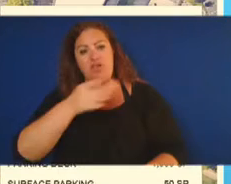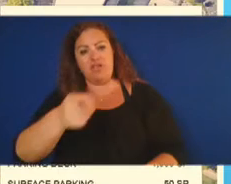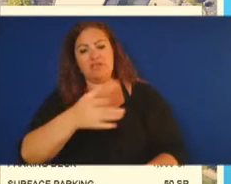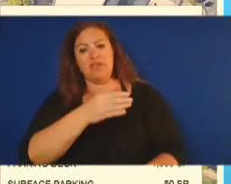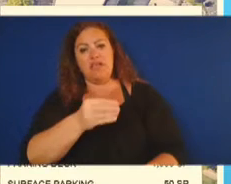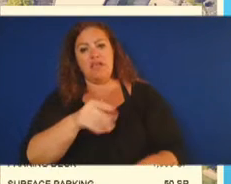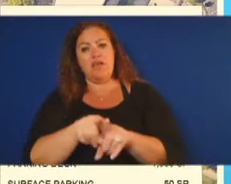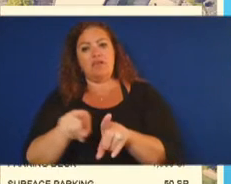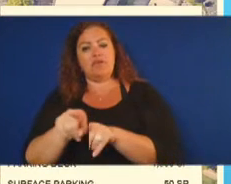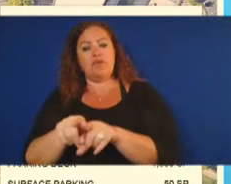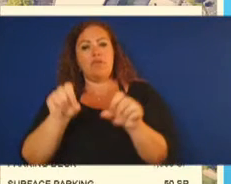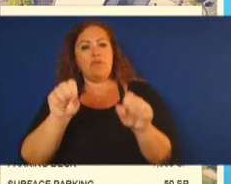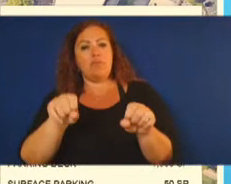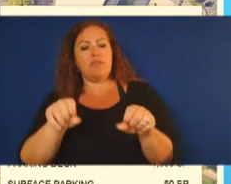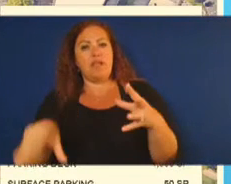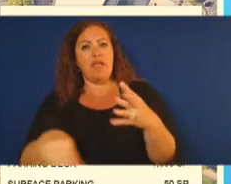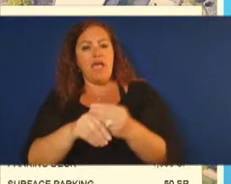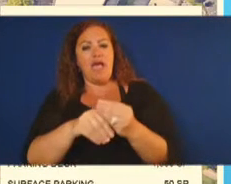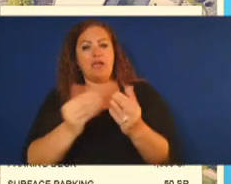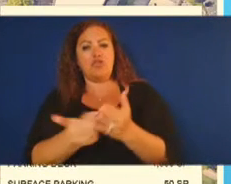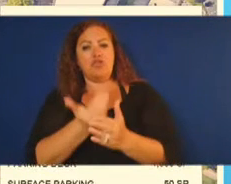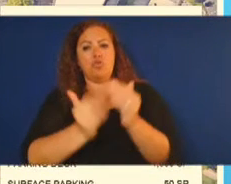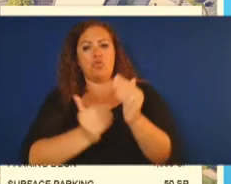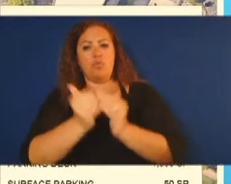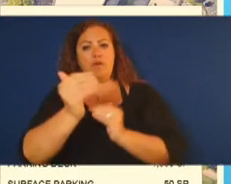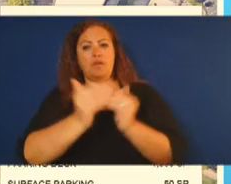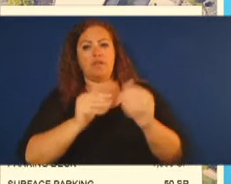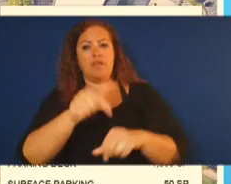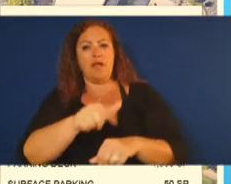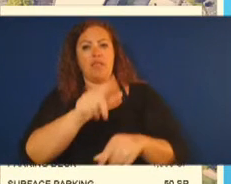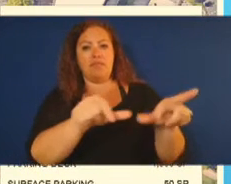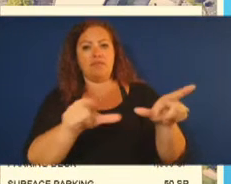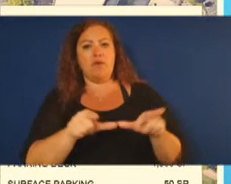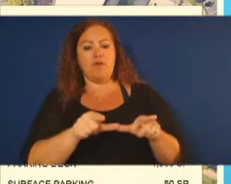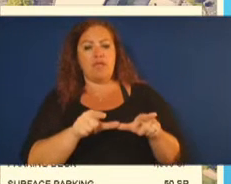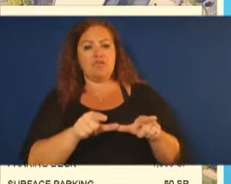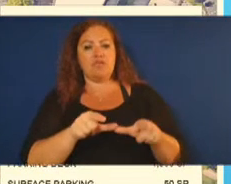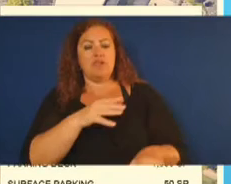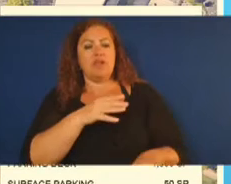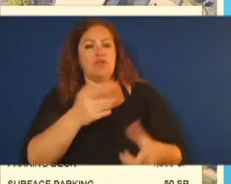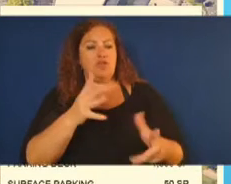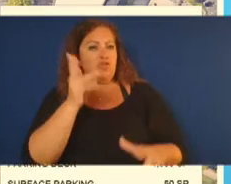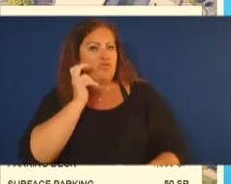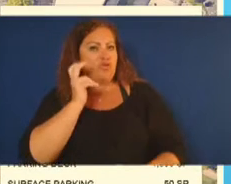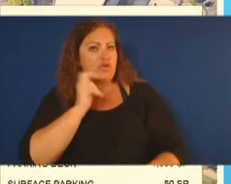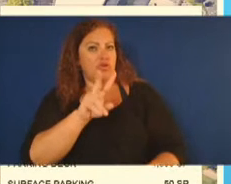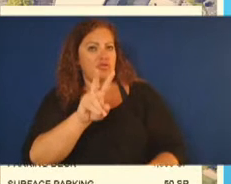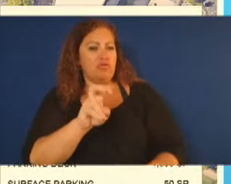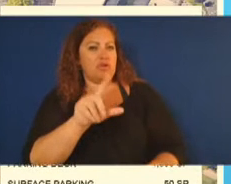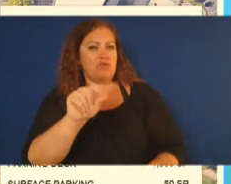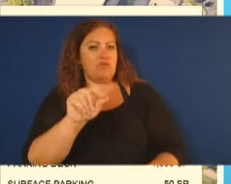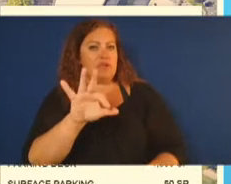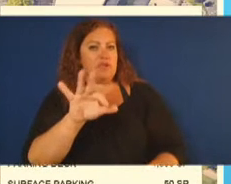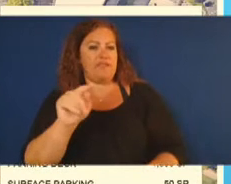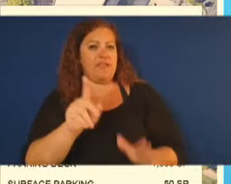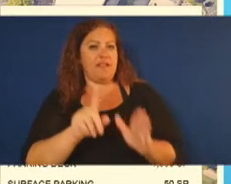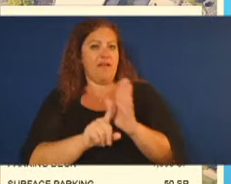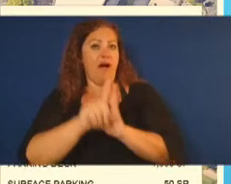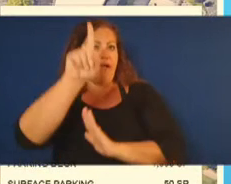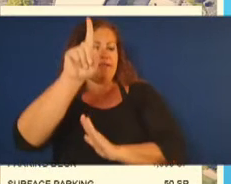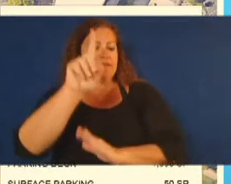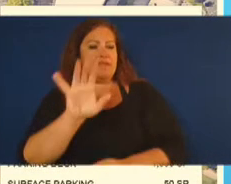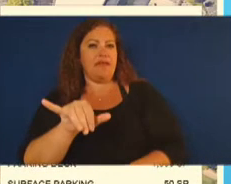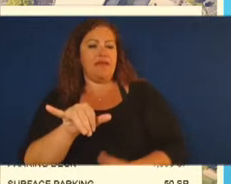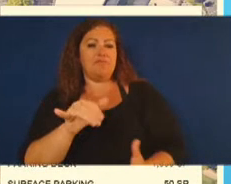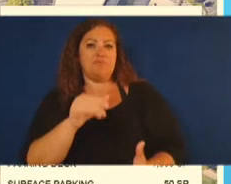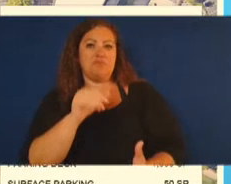the ability to add a new building on this location uh you heard uh 220 ft of height uh I think that's not scary